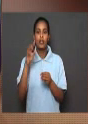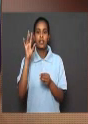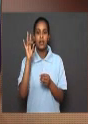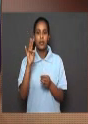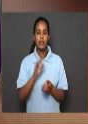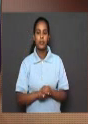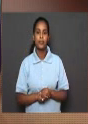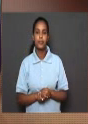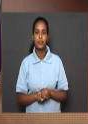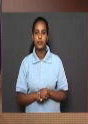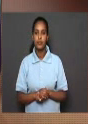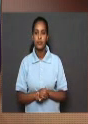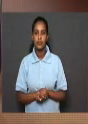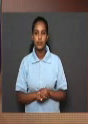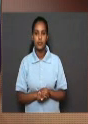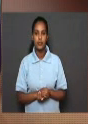7.